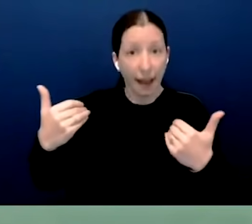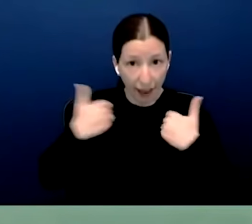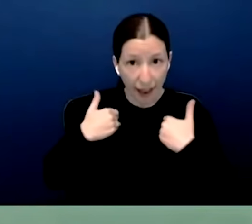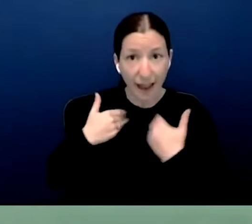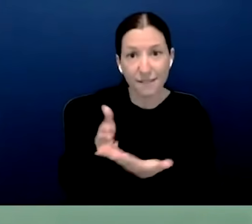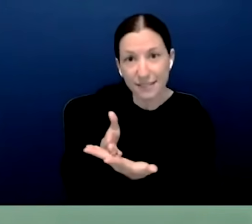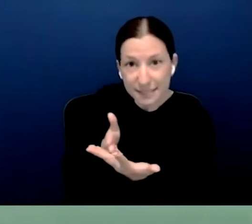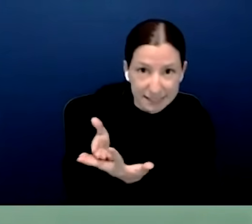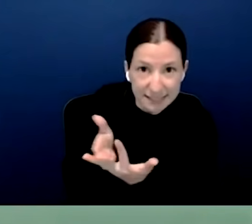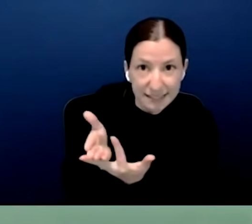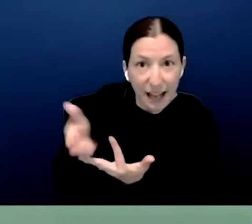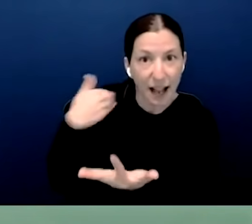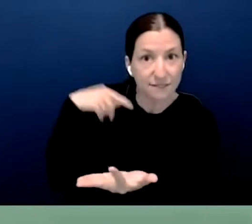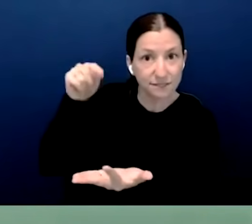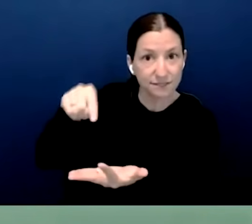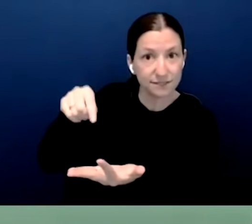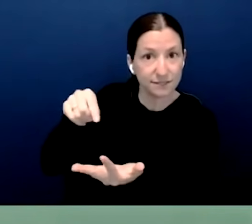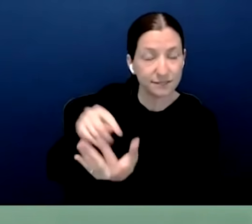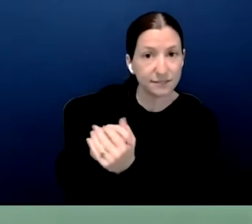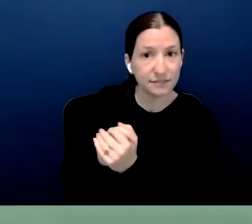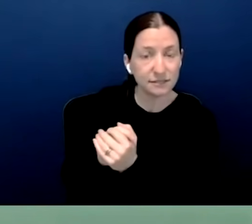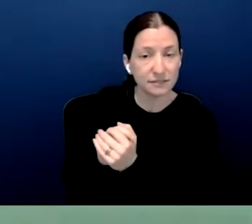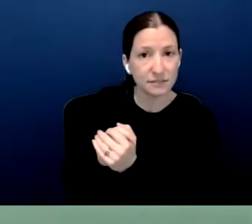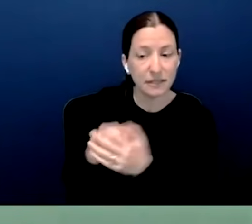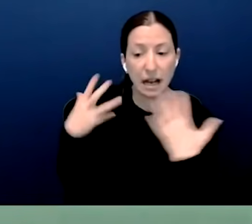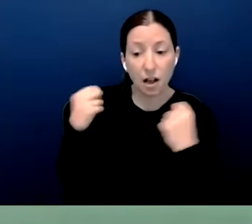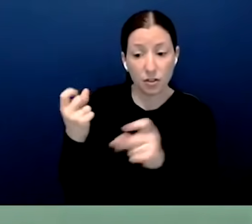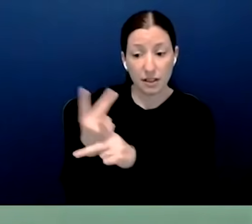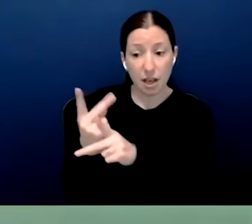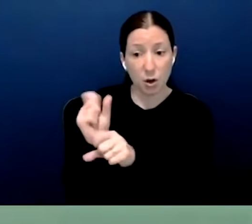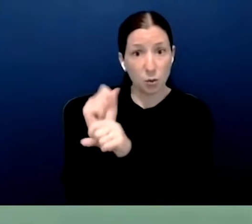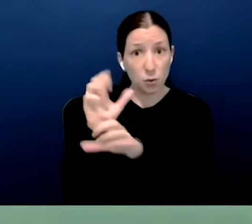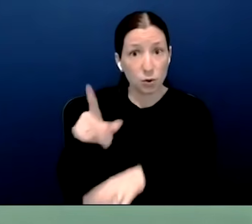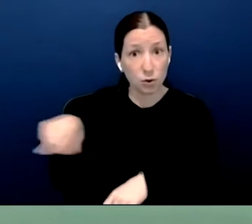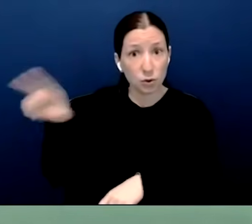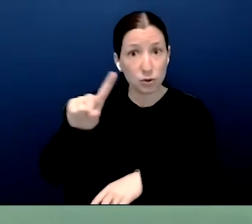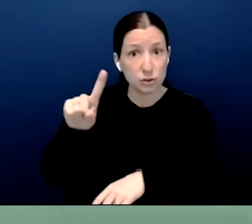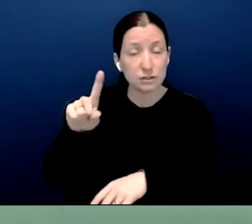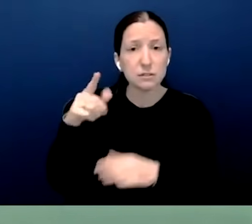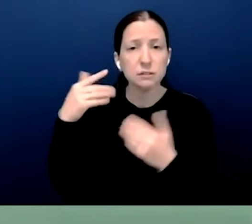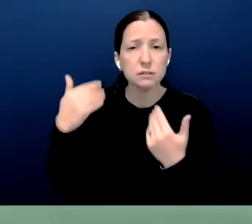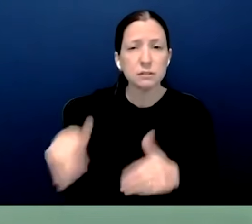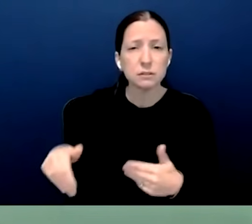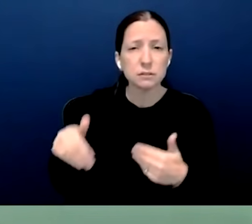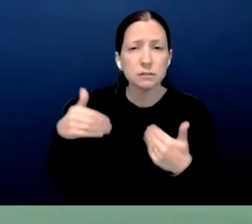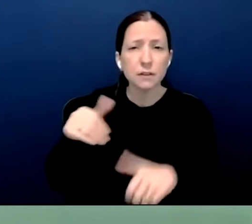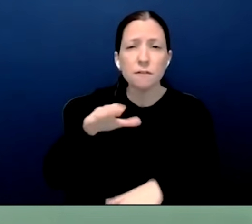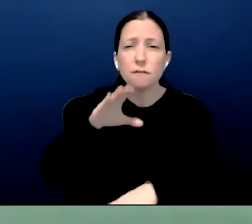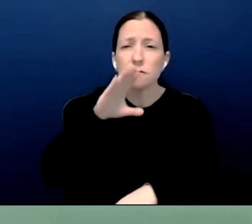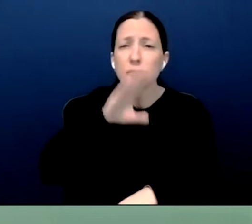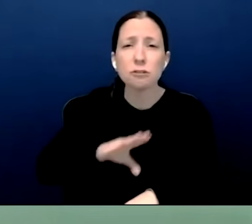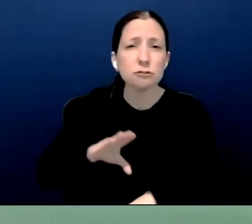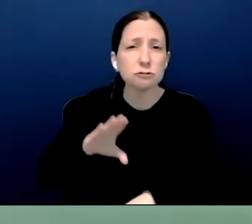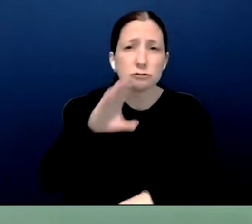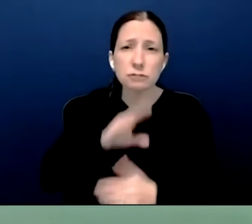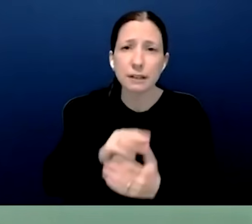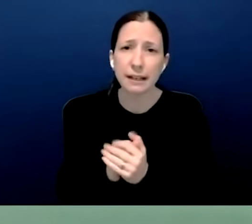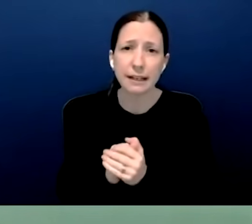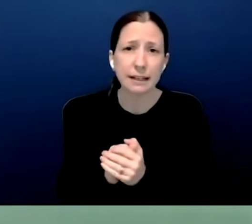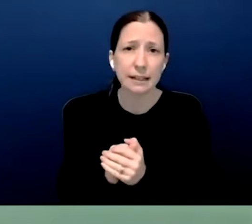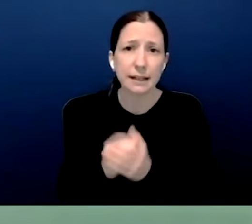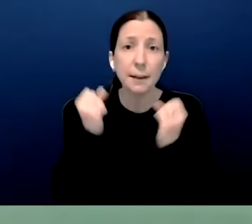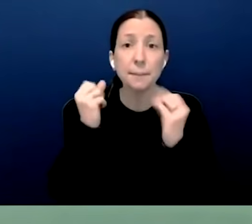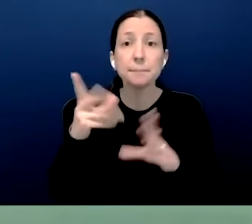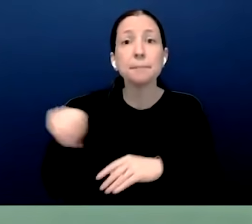This is the frustrating thing for healthcare professionals, is that many of the cases we see in critical care today